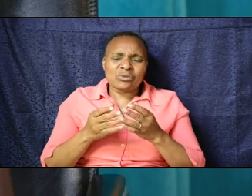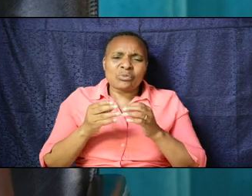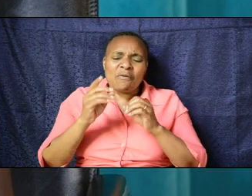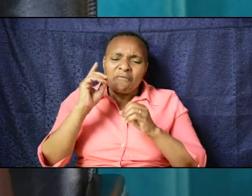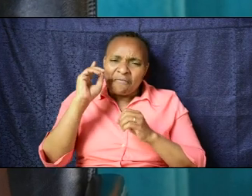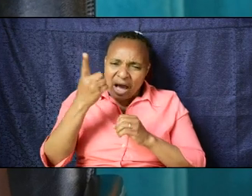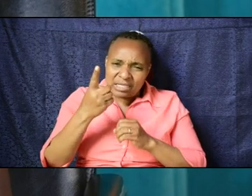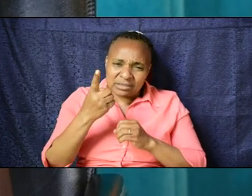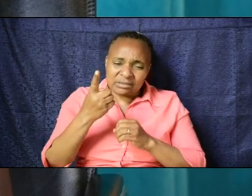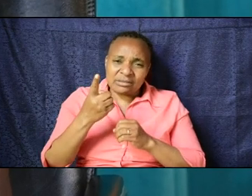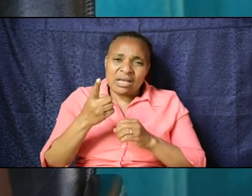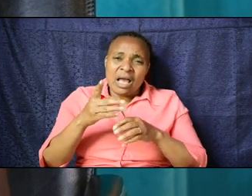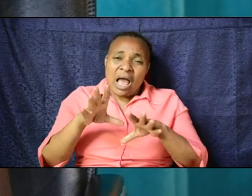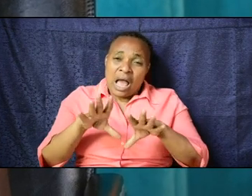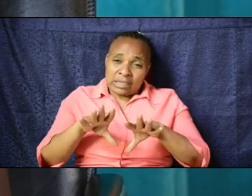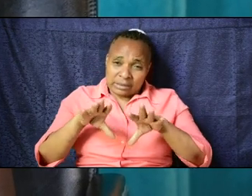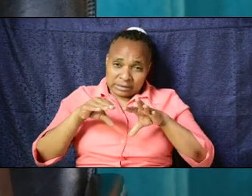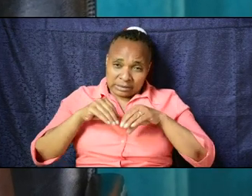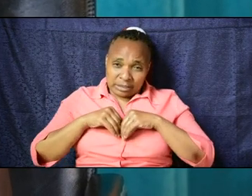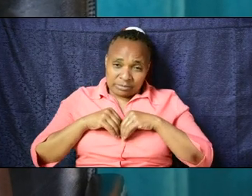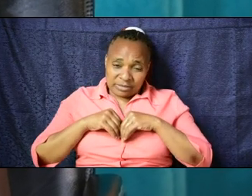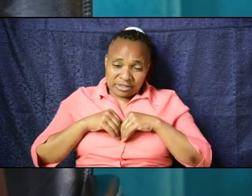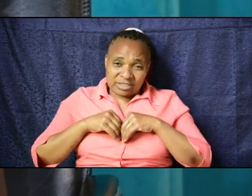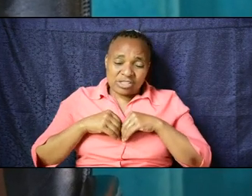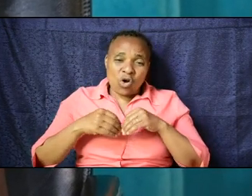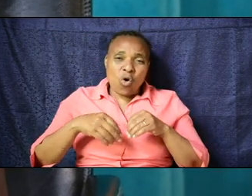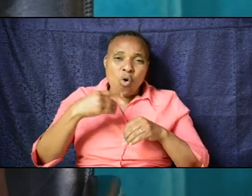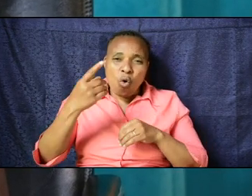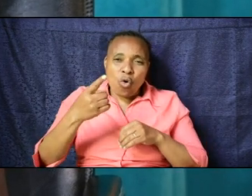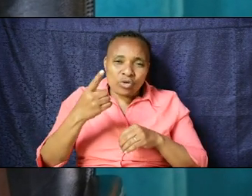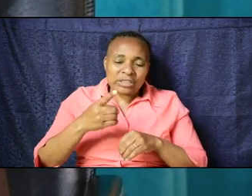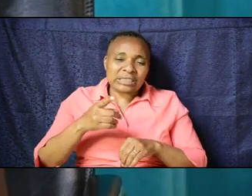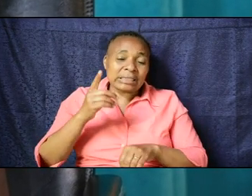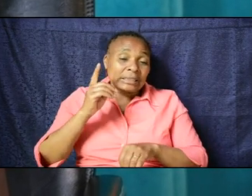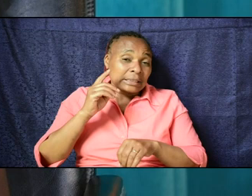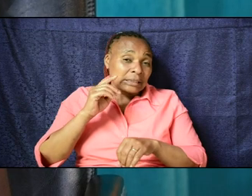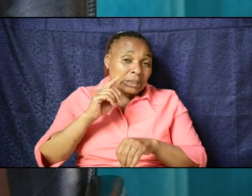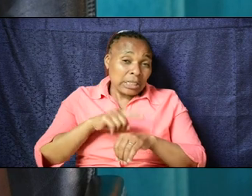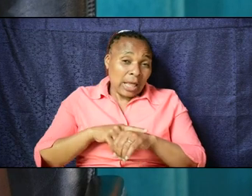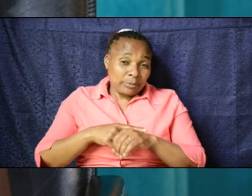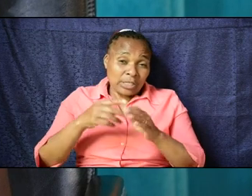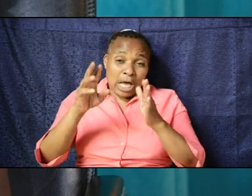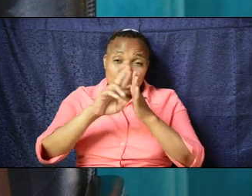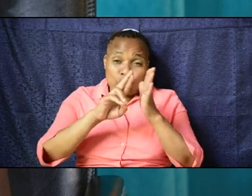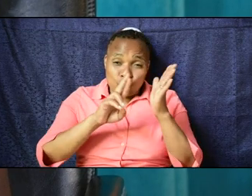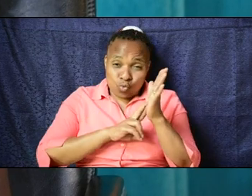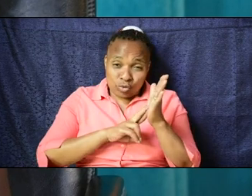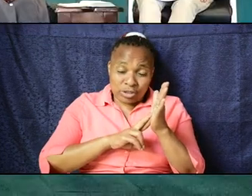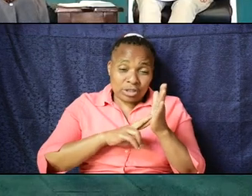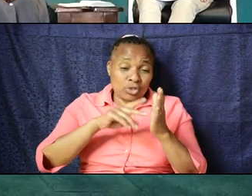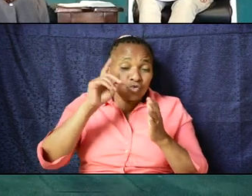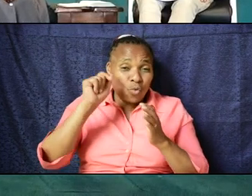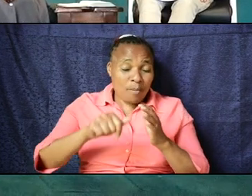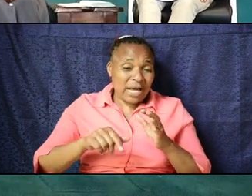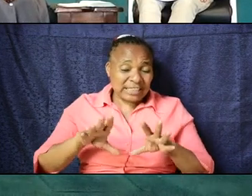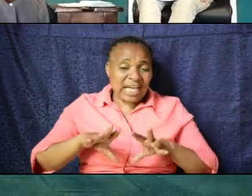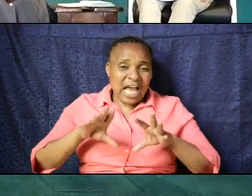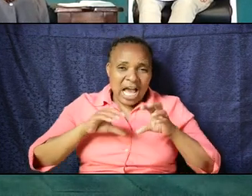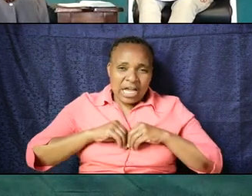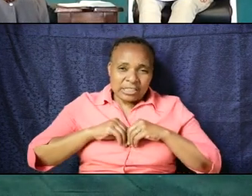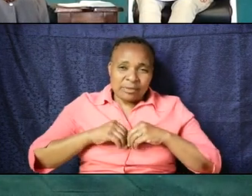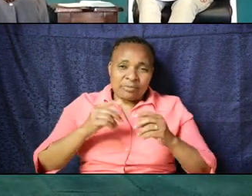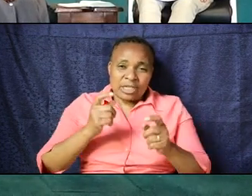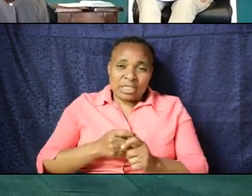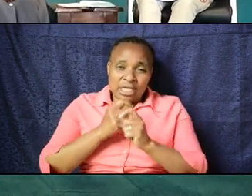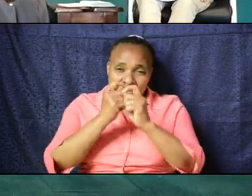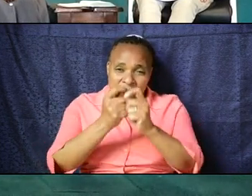accept it, and there are always terms and conditions for it. You have to accept the gift of the blood of